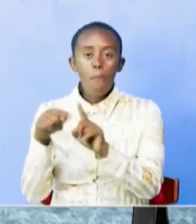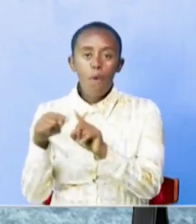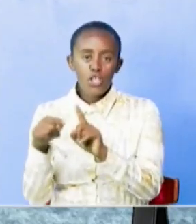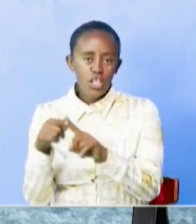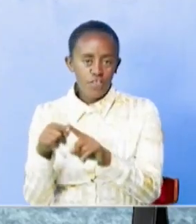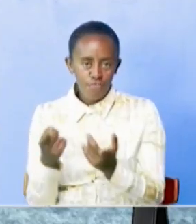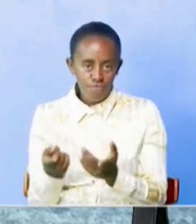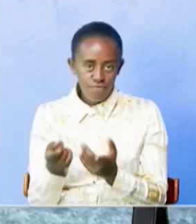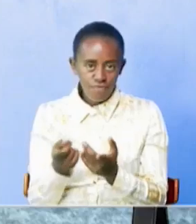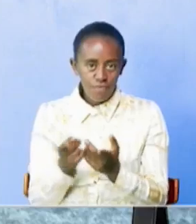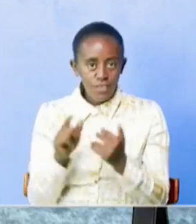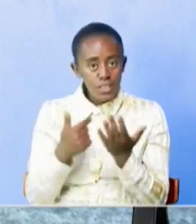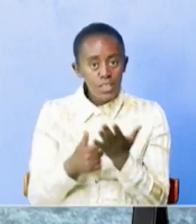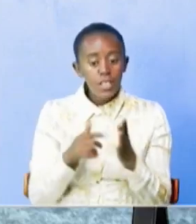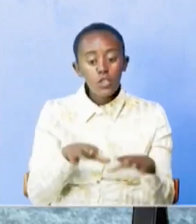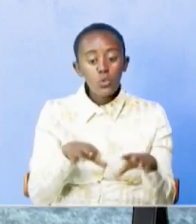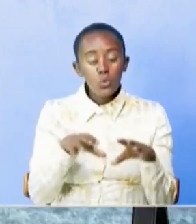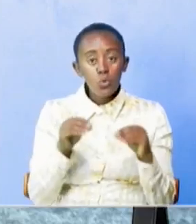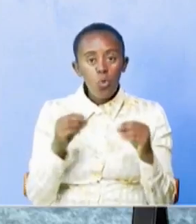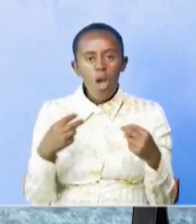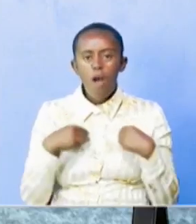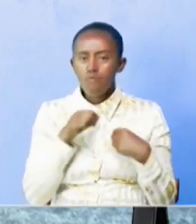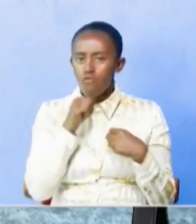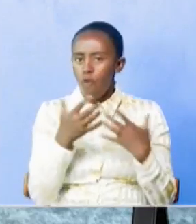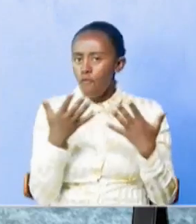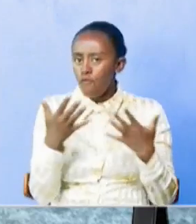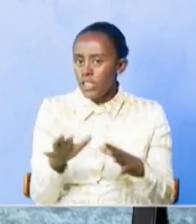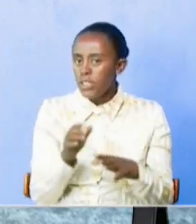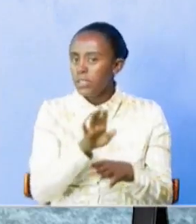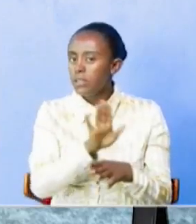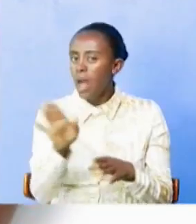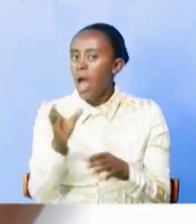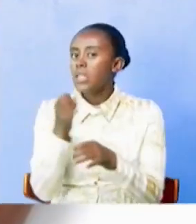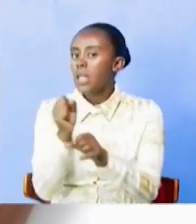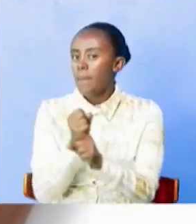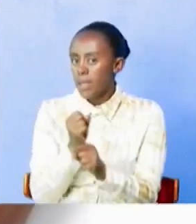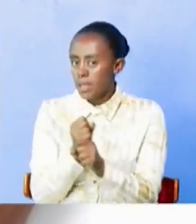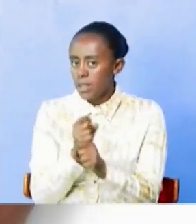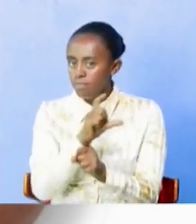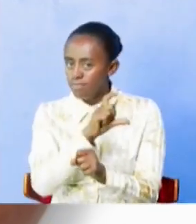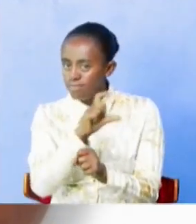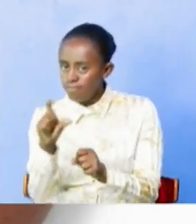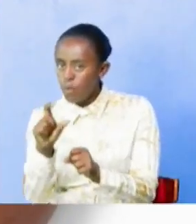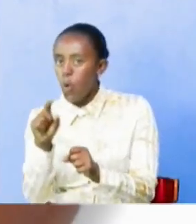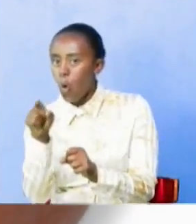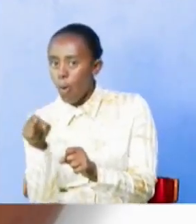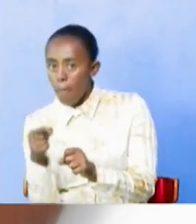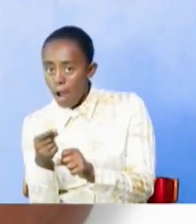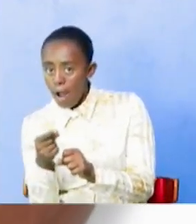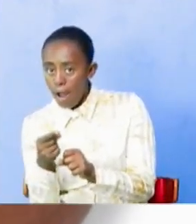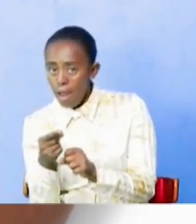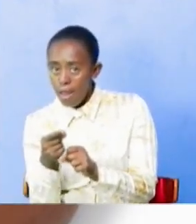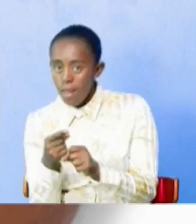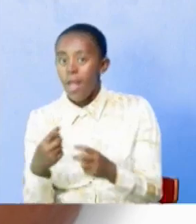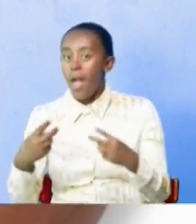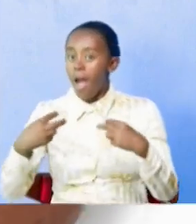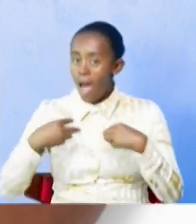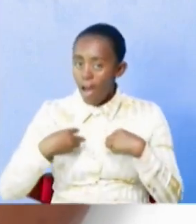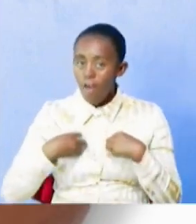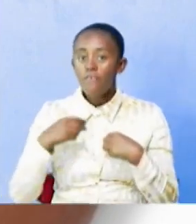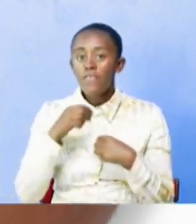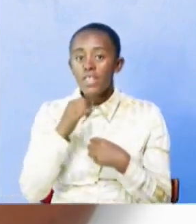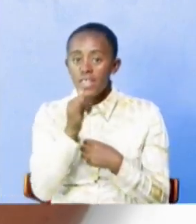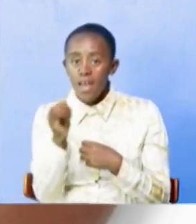positive. So the students have not finished their assignment. Comma. Have they?